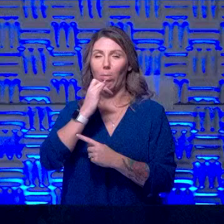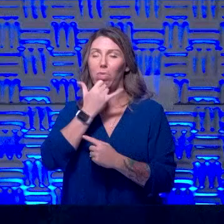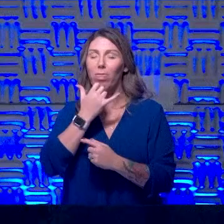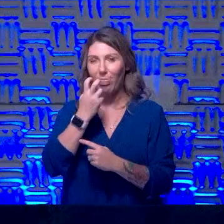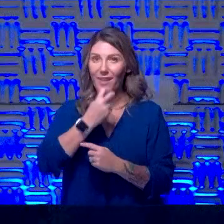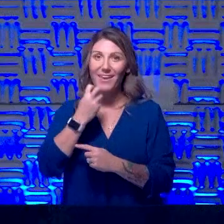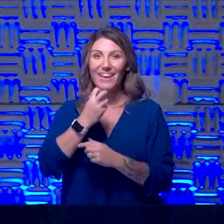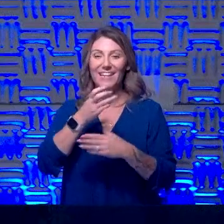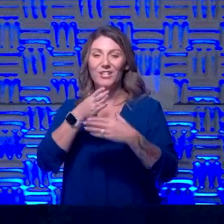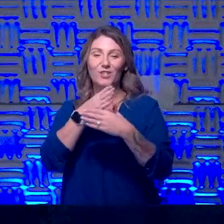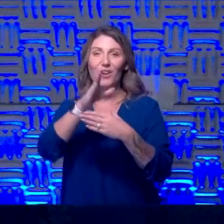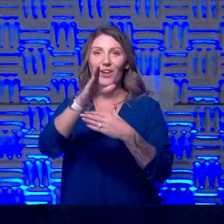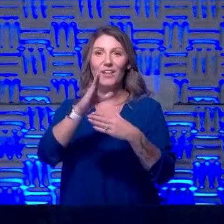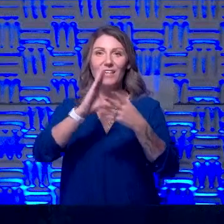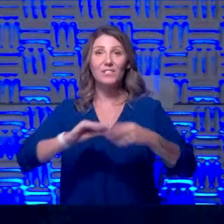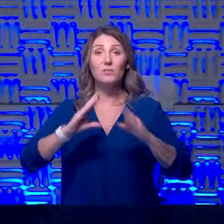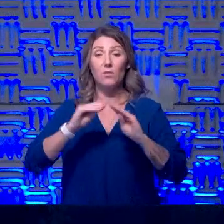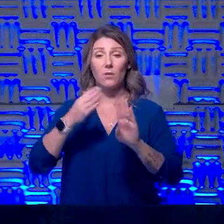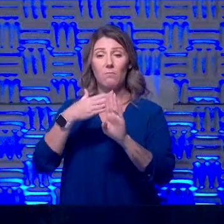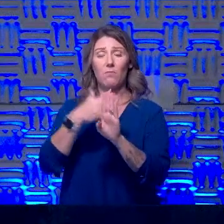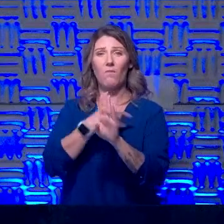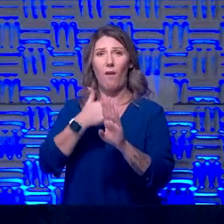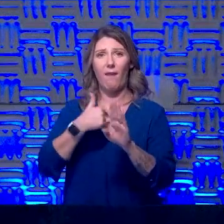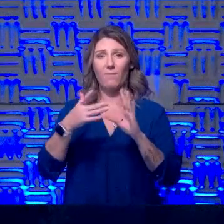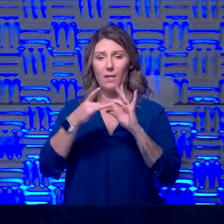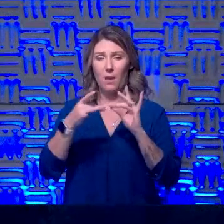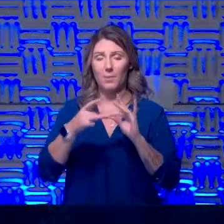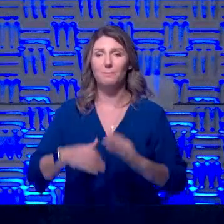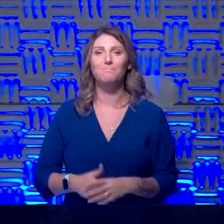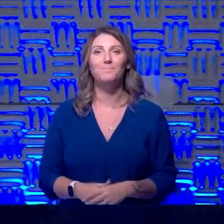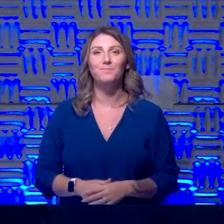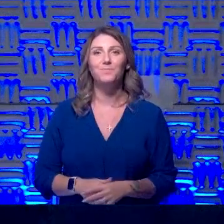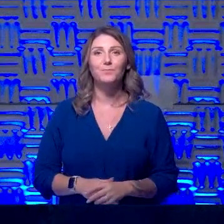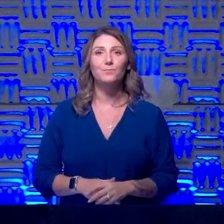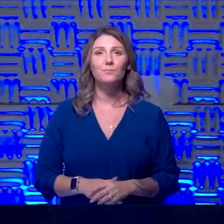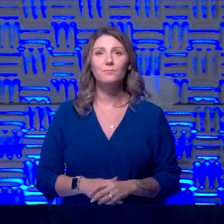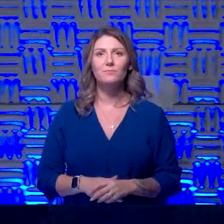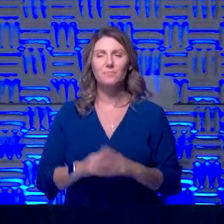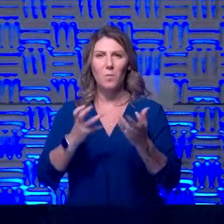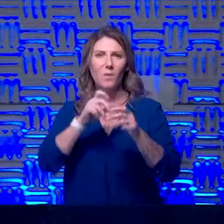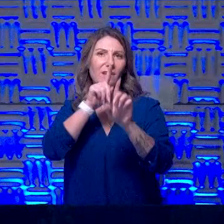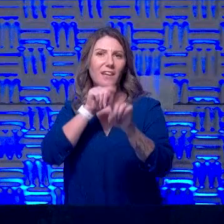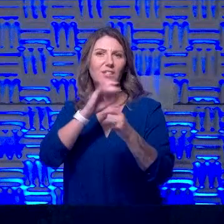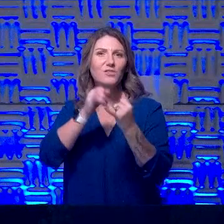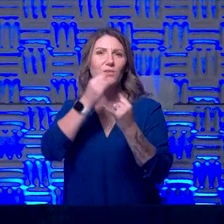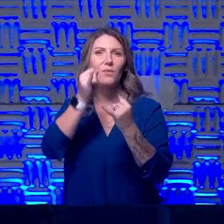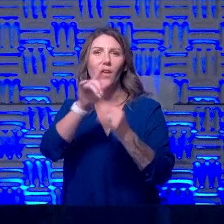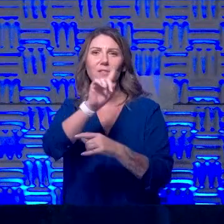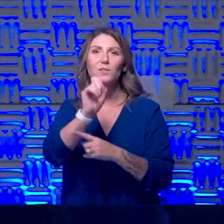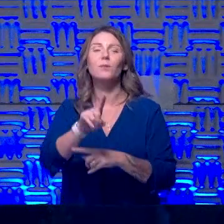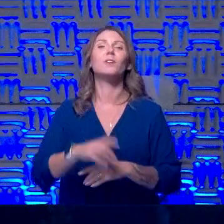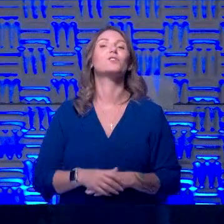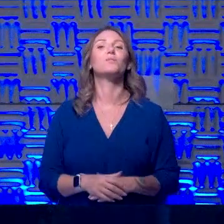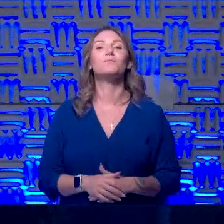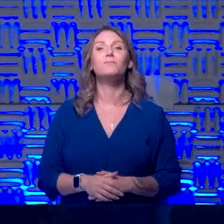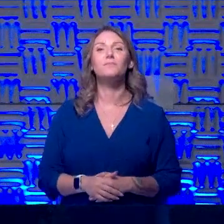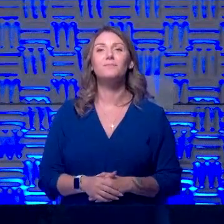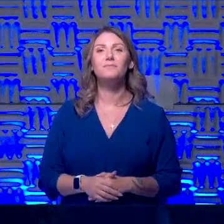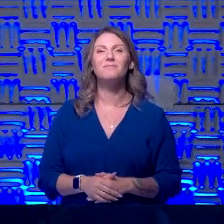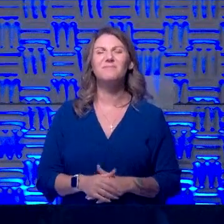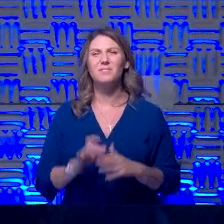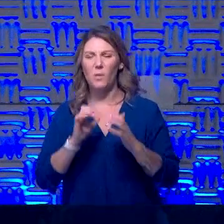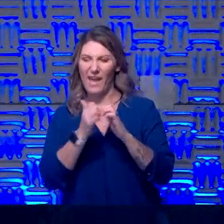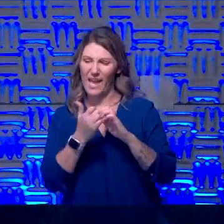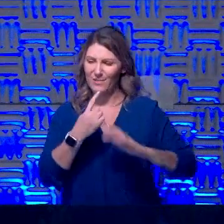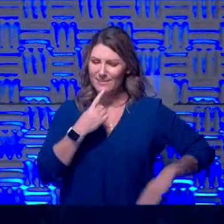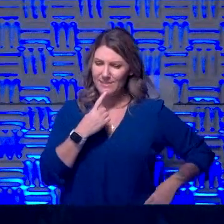share some of his story. Before we do that, I have a comment. I want to answer that last question. And I've been thinking, how do we say